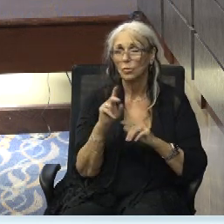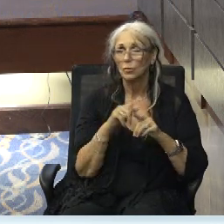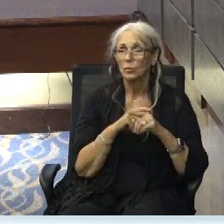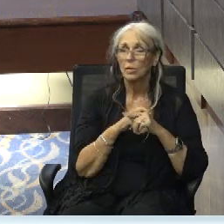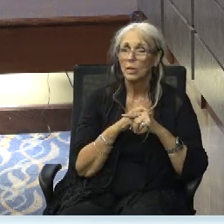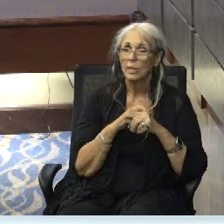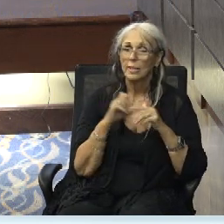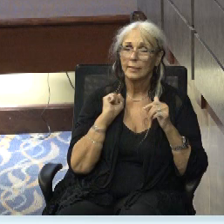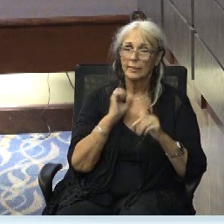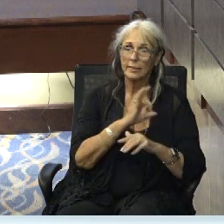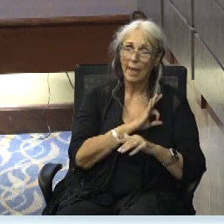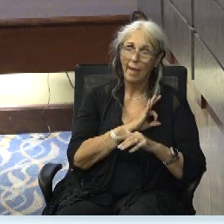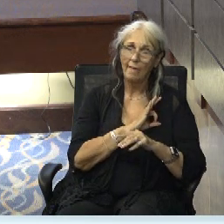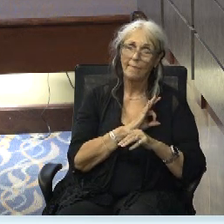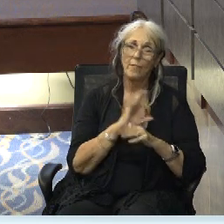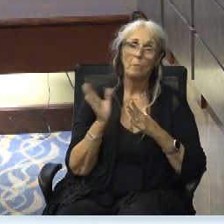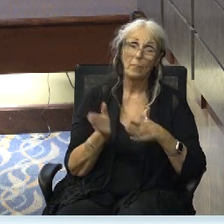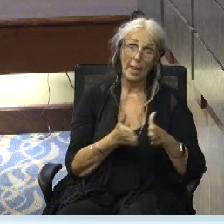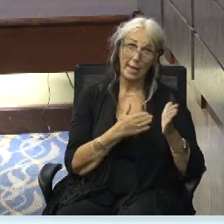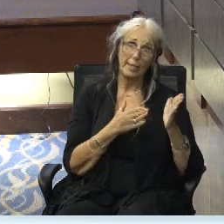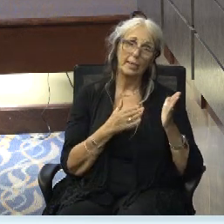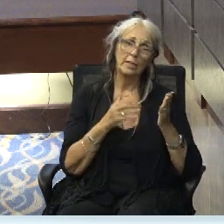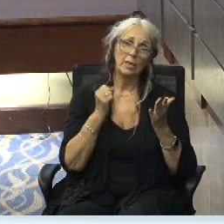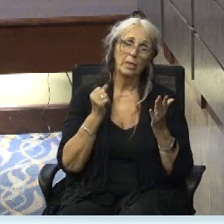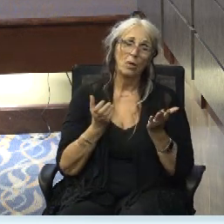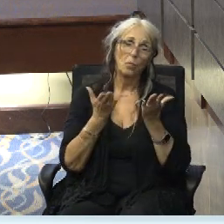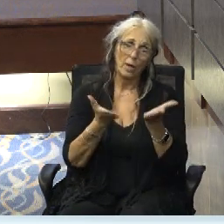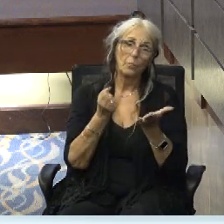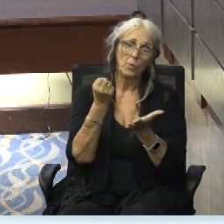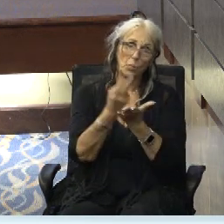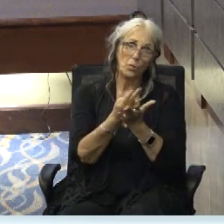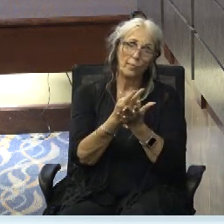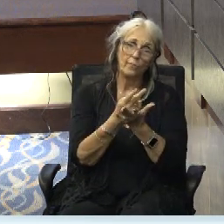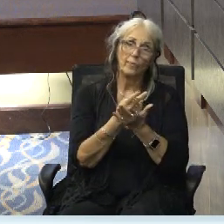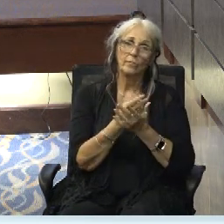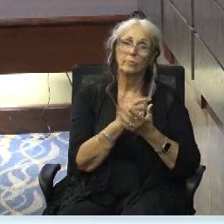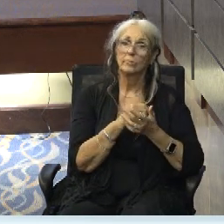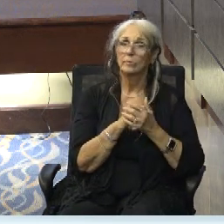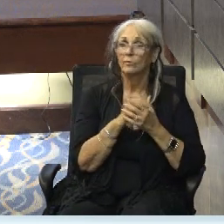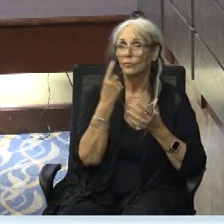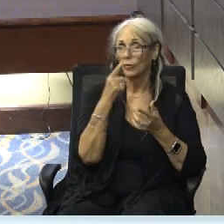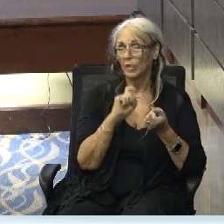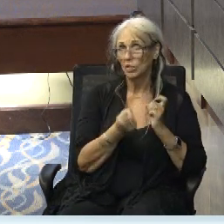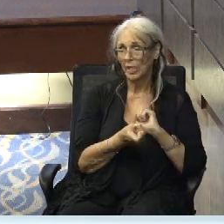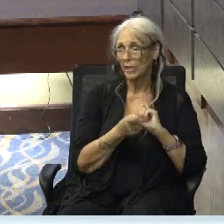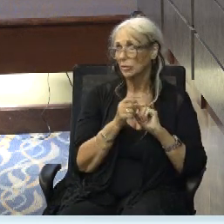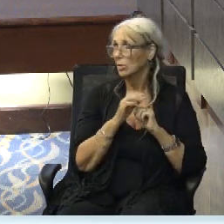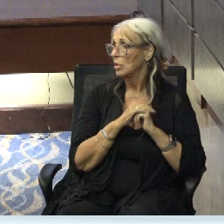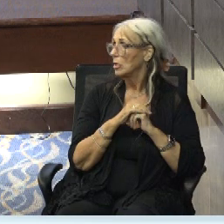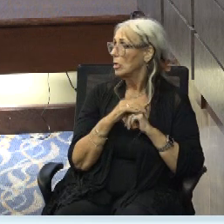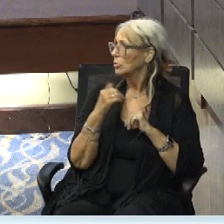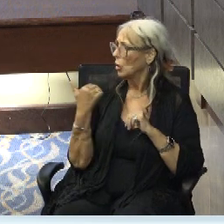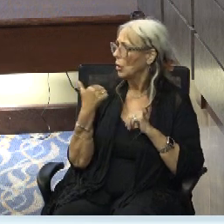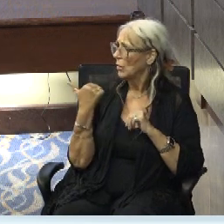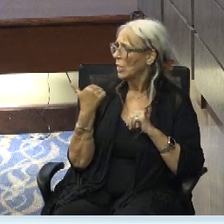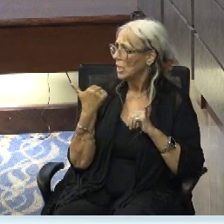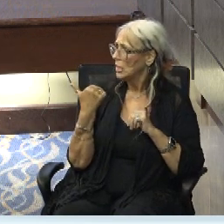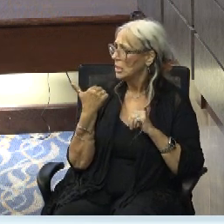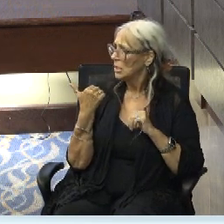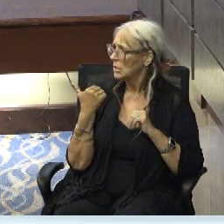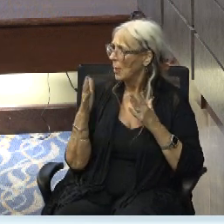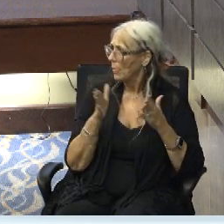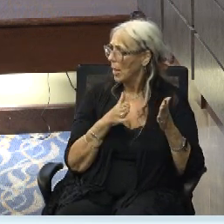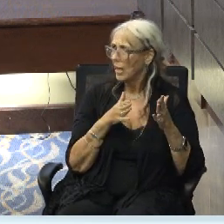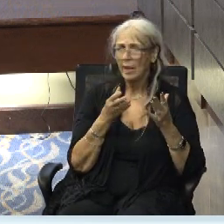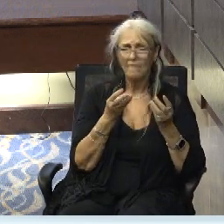Plan Commission recommend approval of that change. So Clint, on this one, ultimately, the overall plan is to